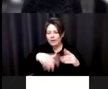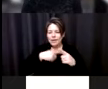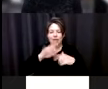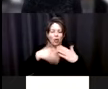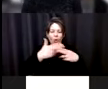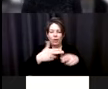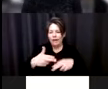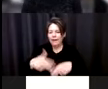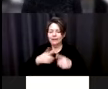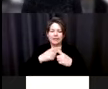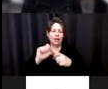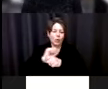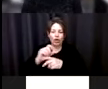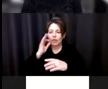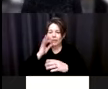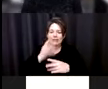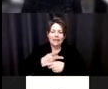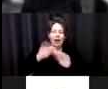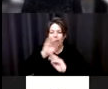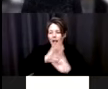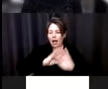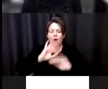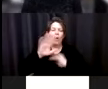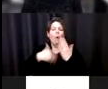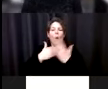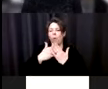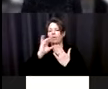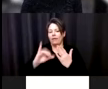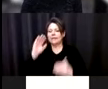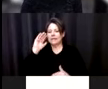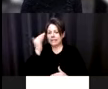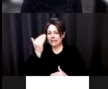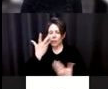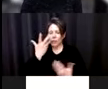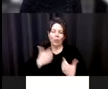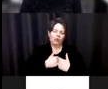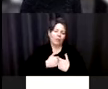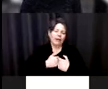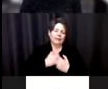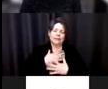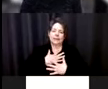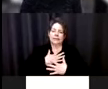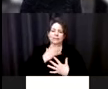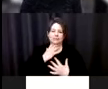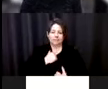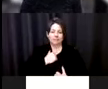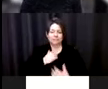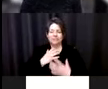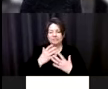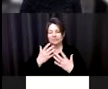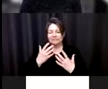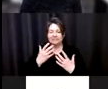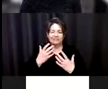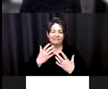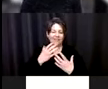care of her during all that time. And it just seemed to me to be very romantic in a way,